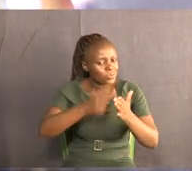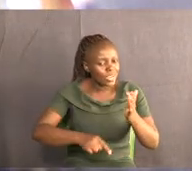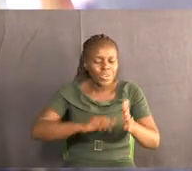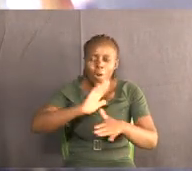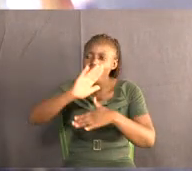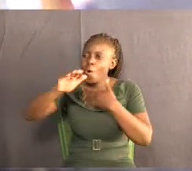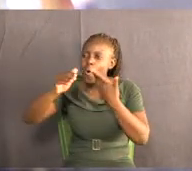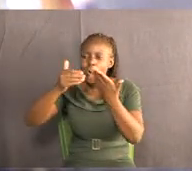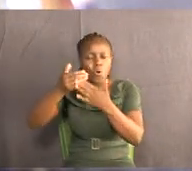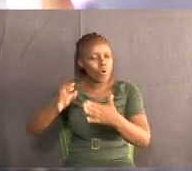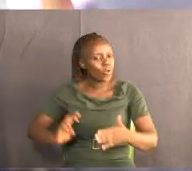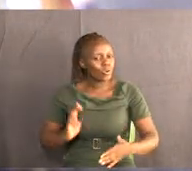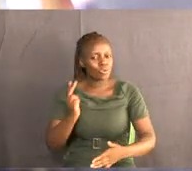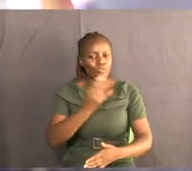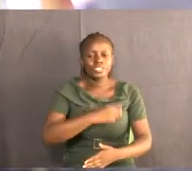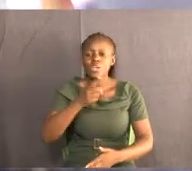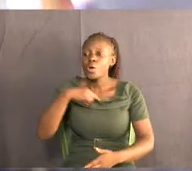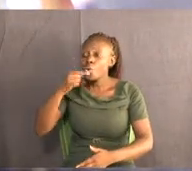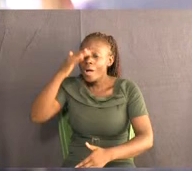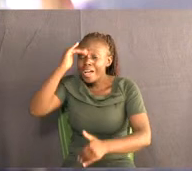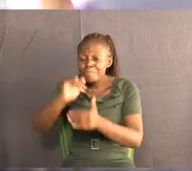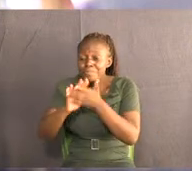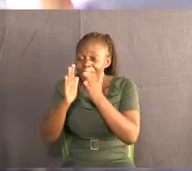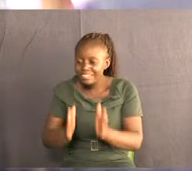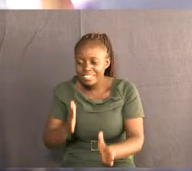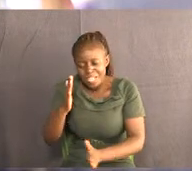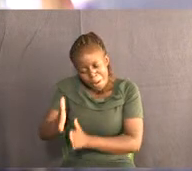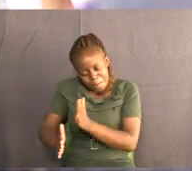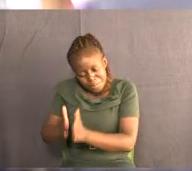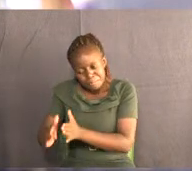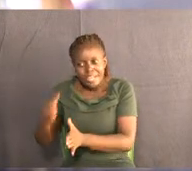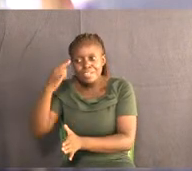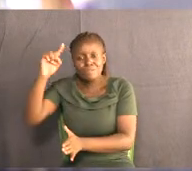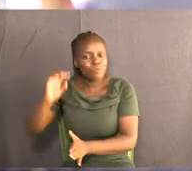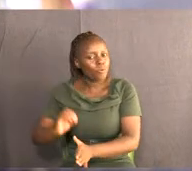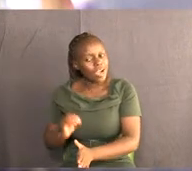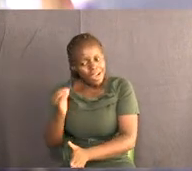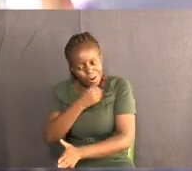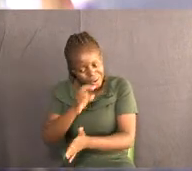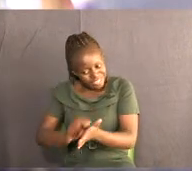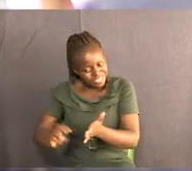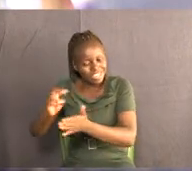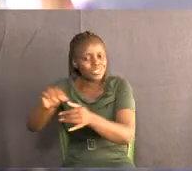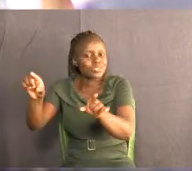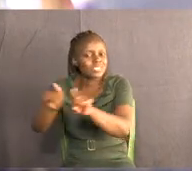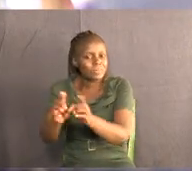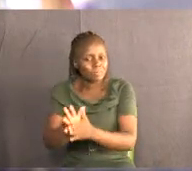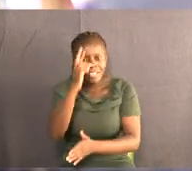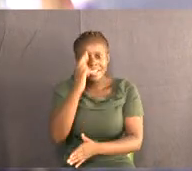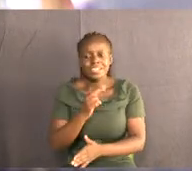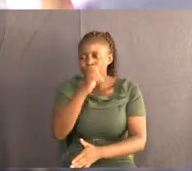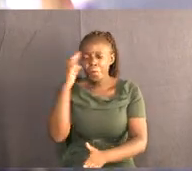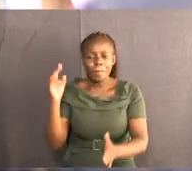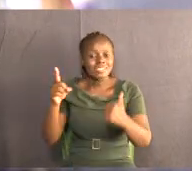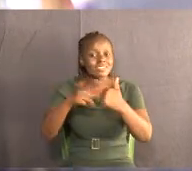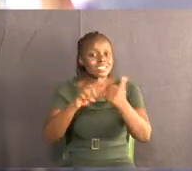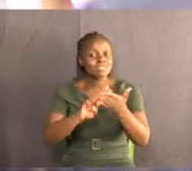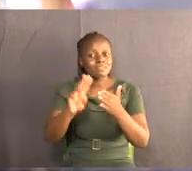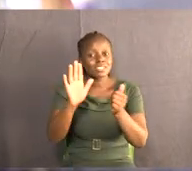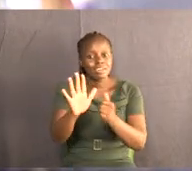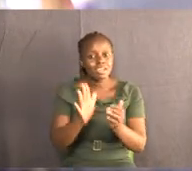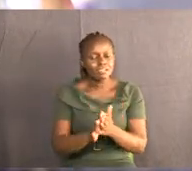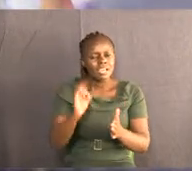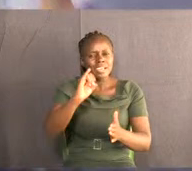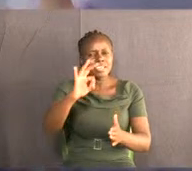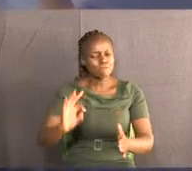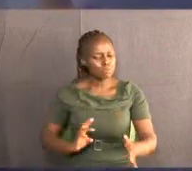of us who are believers, are preparing for our own resurrection. He says in Romans 6:5, "For if we have been united with